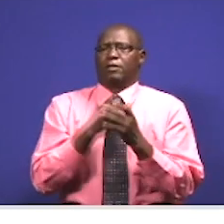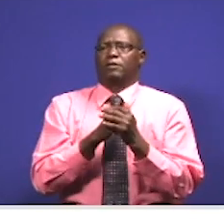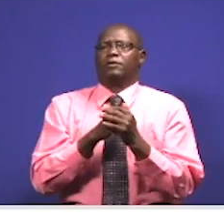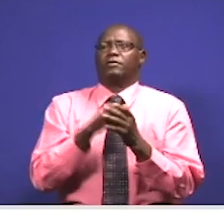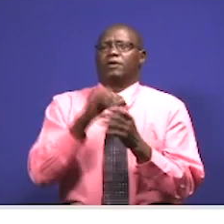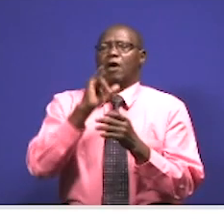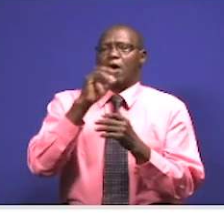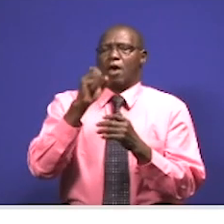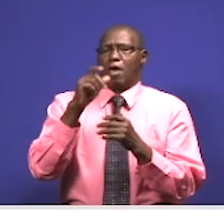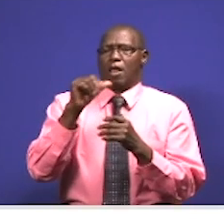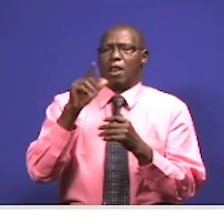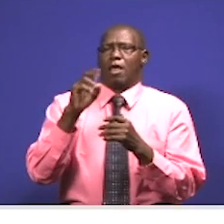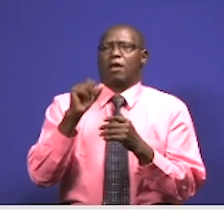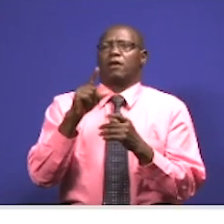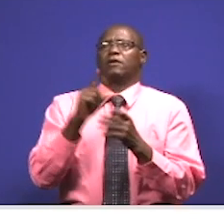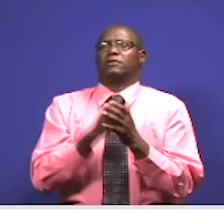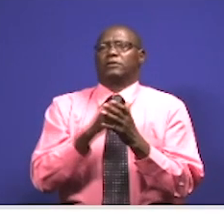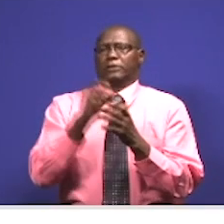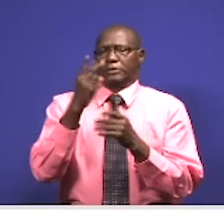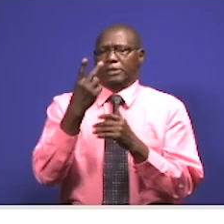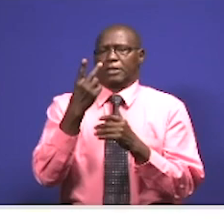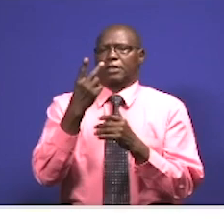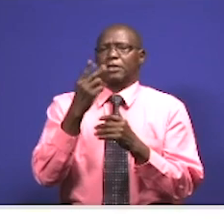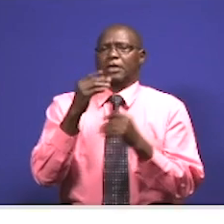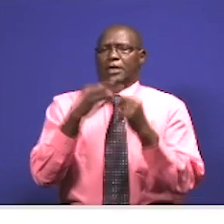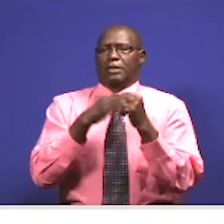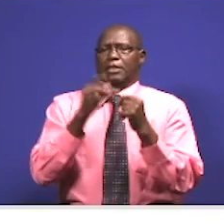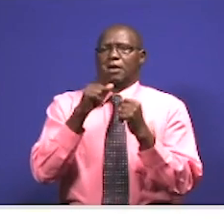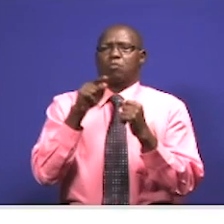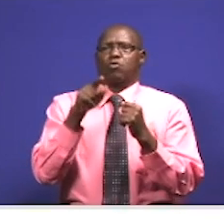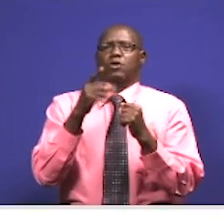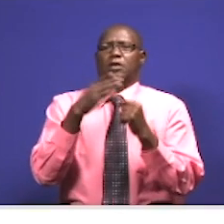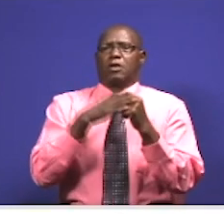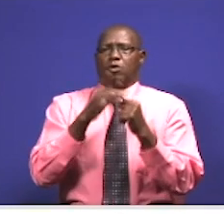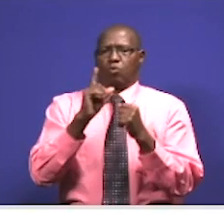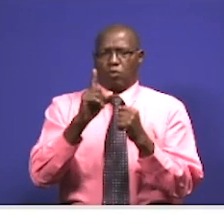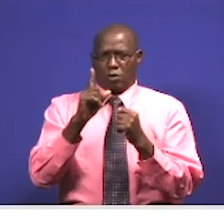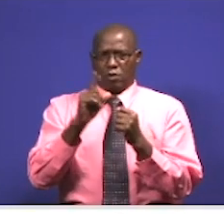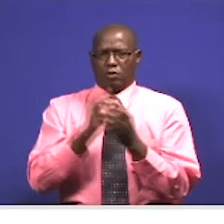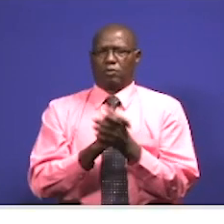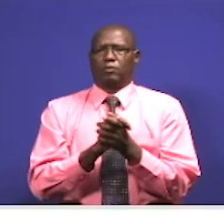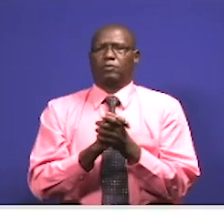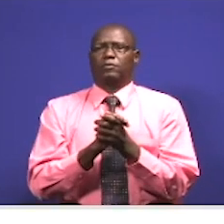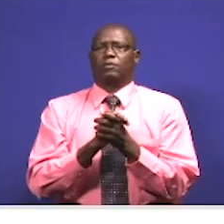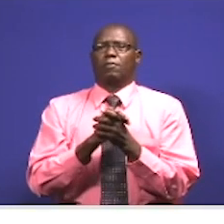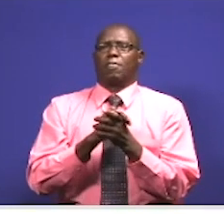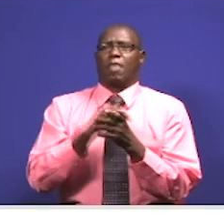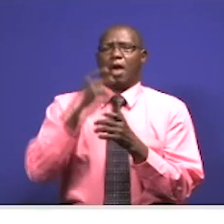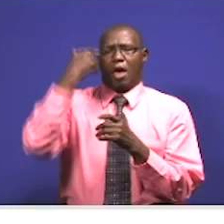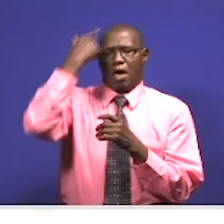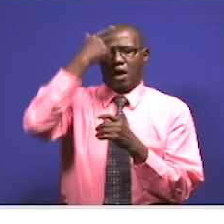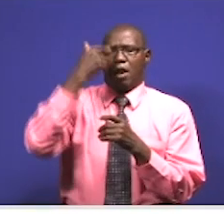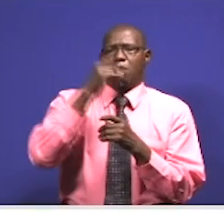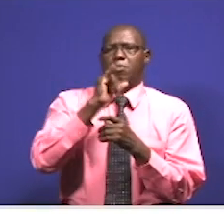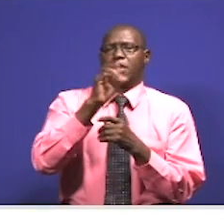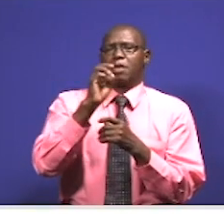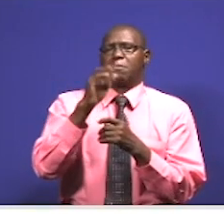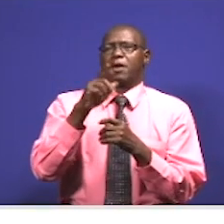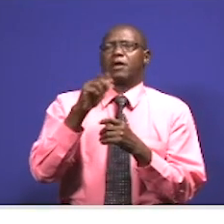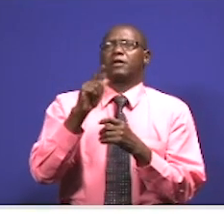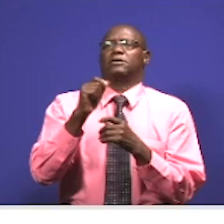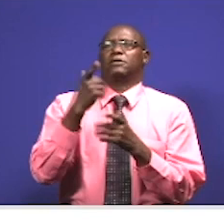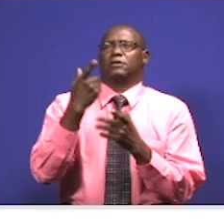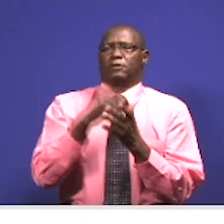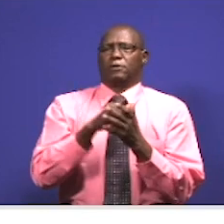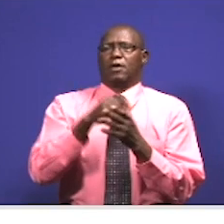score of 89.91. Now, Morocco and the United Arab Emirates are the last two countries on the global index. Namibia